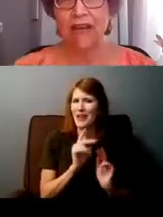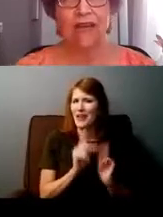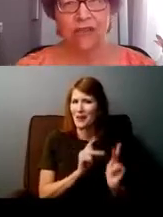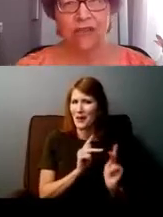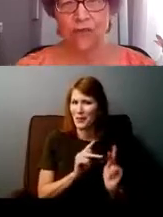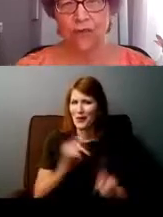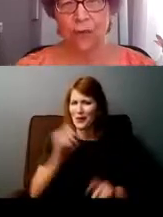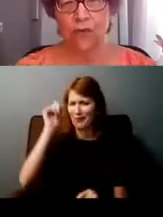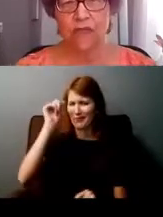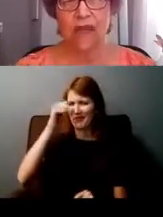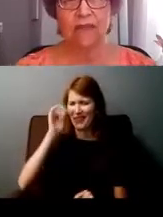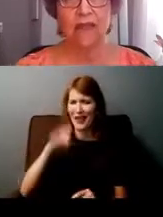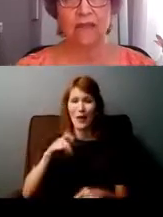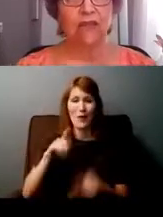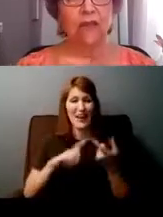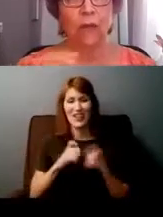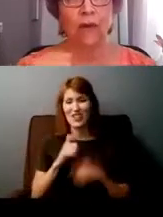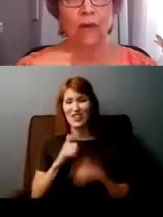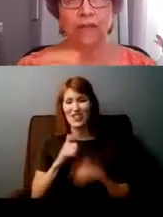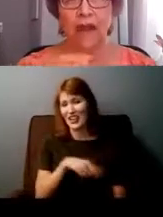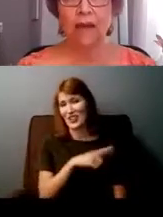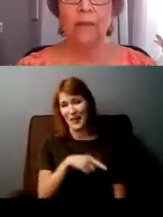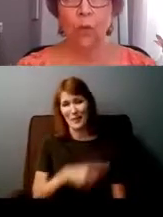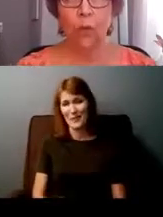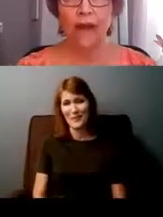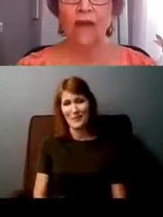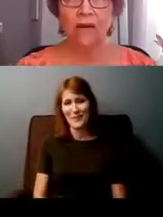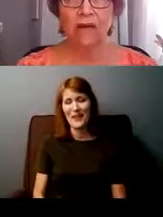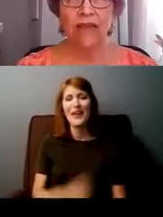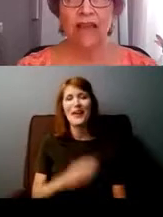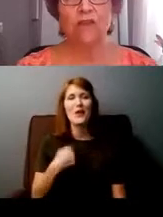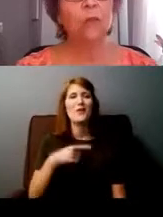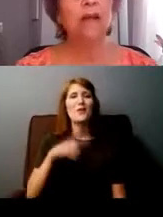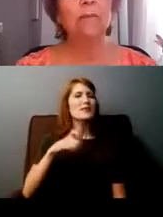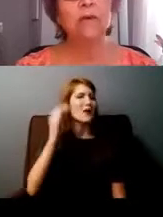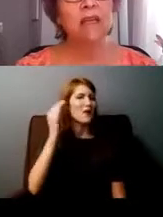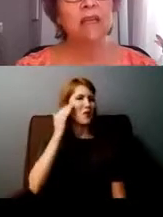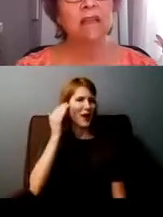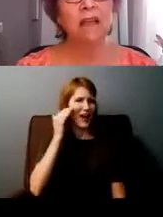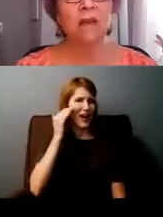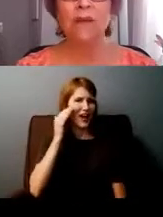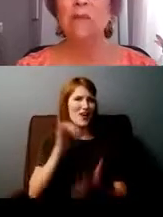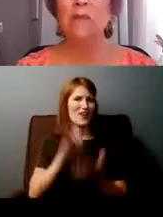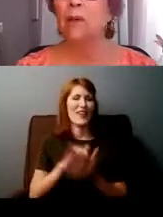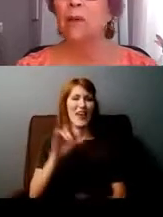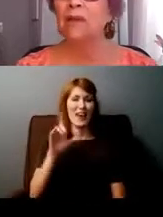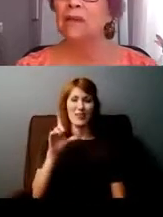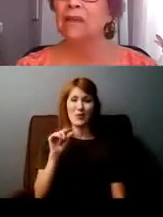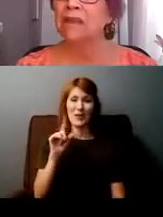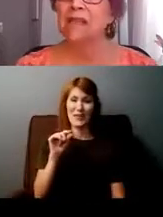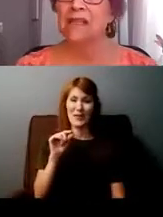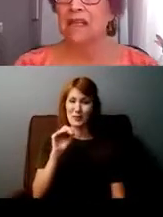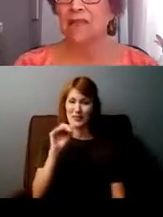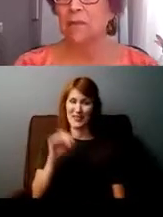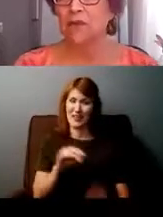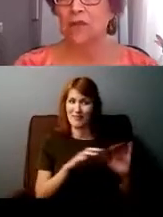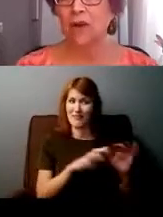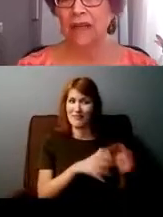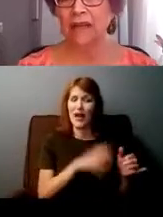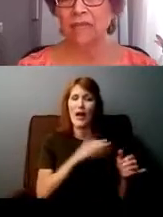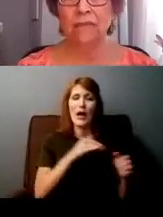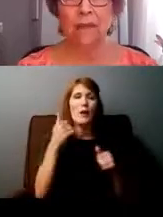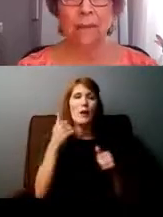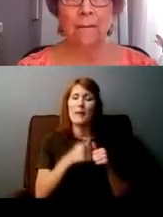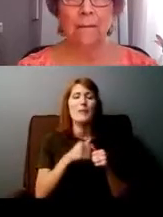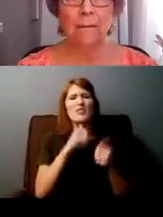can't change those folks, and that we've got to be aware of that 20% and remember that it's not the